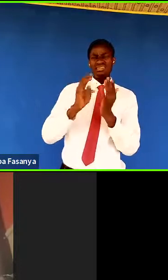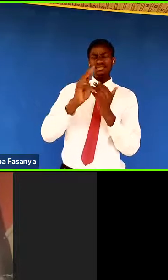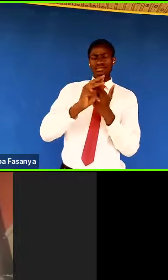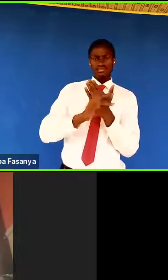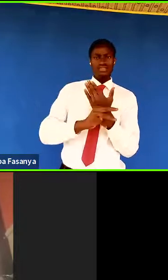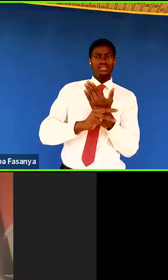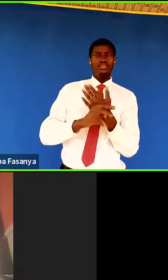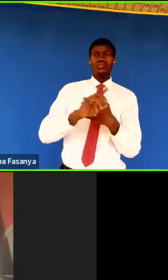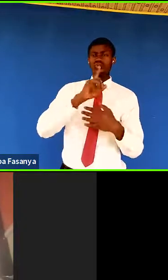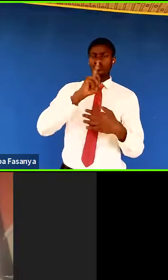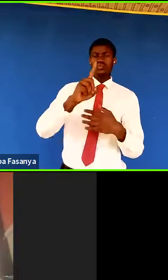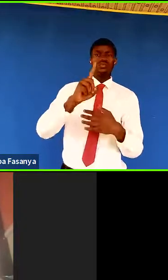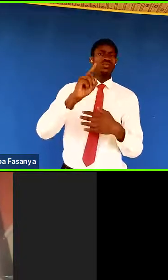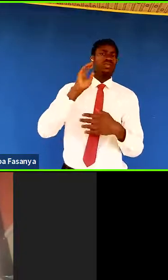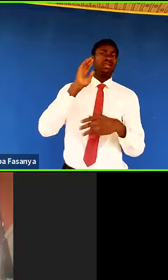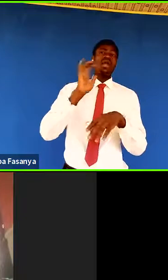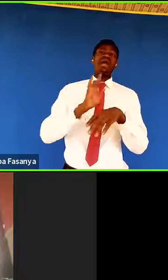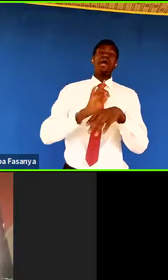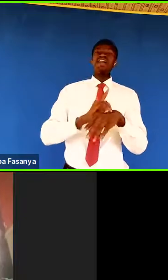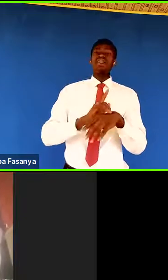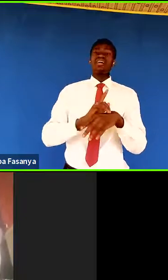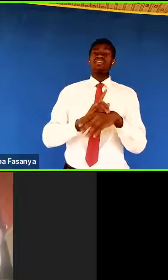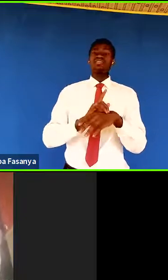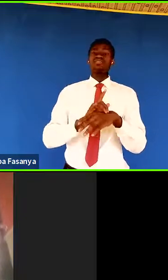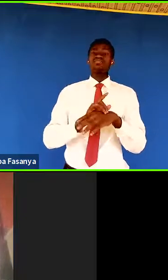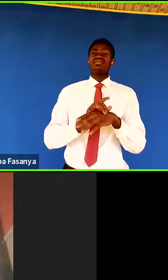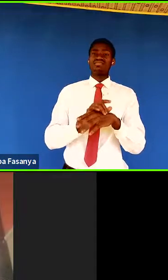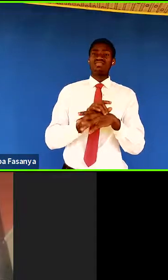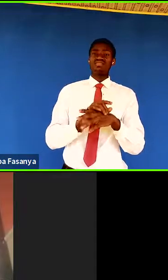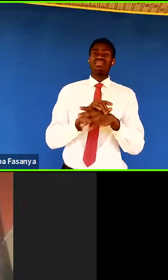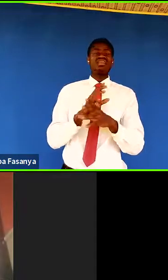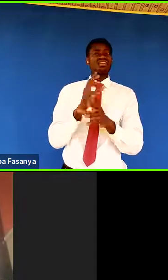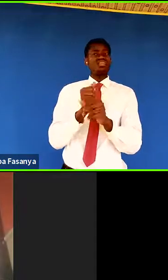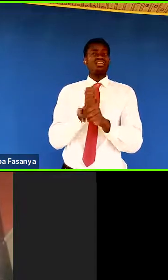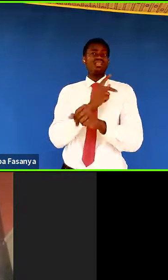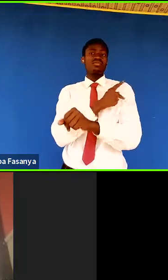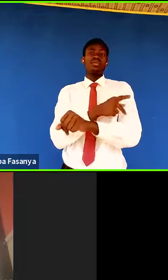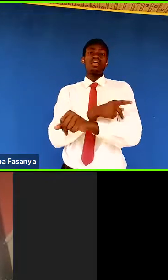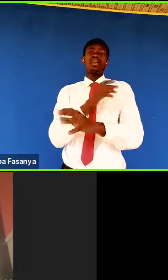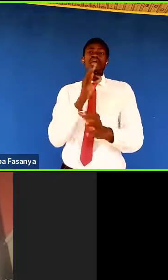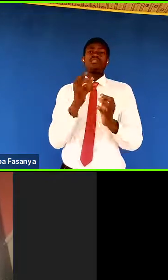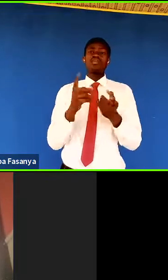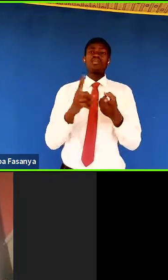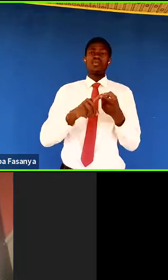So if you are going for cancer treatment and you know that you have not completed your